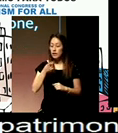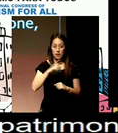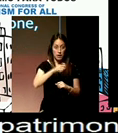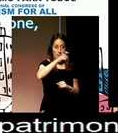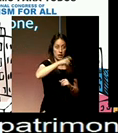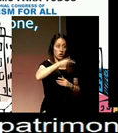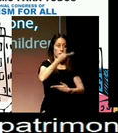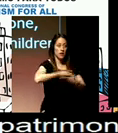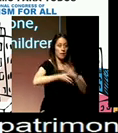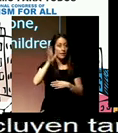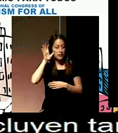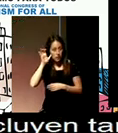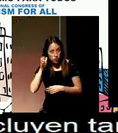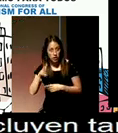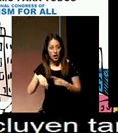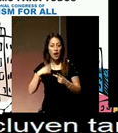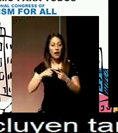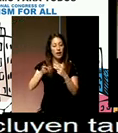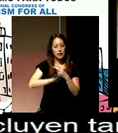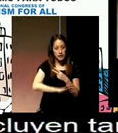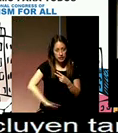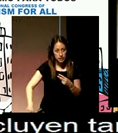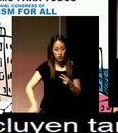being done with the help of modern technology.